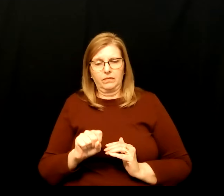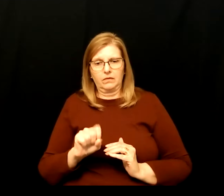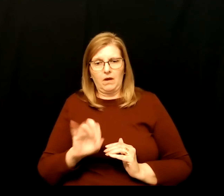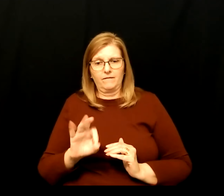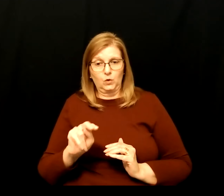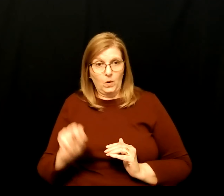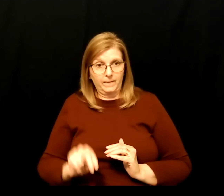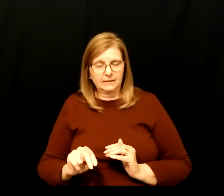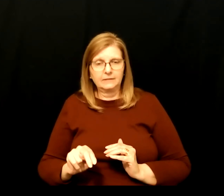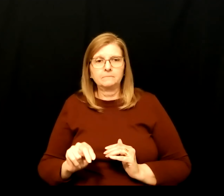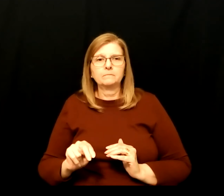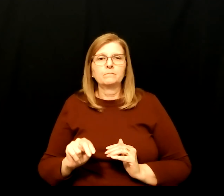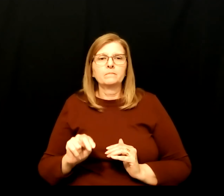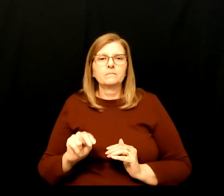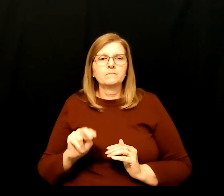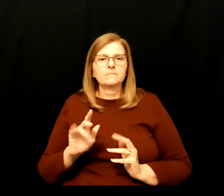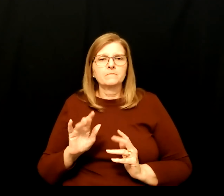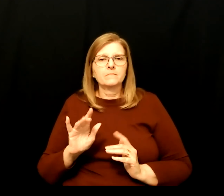Norman,